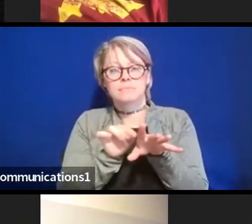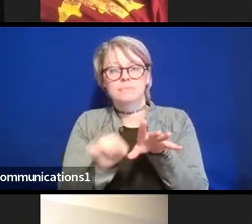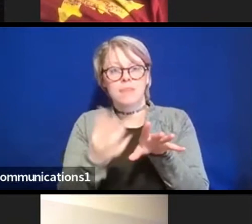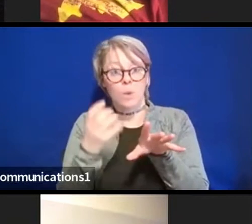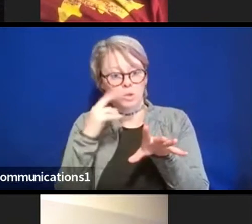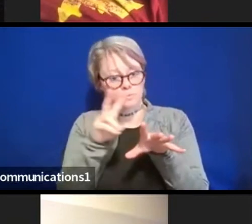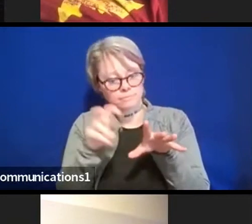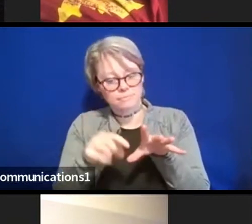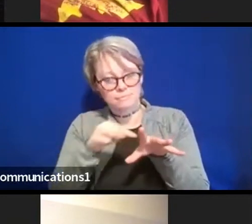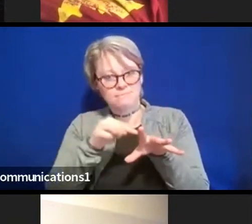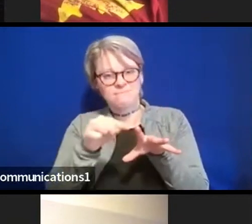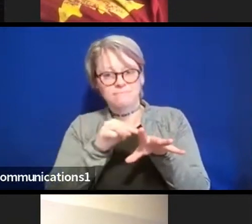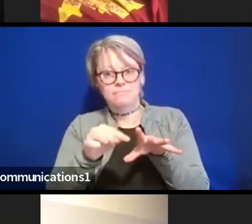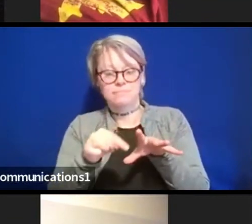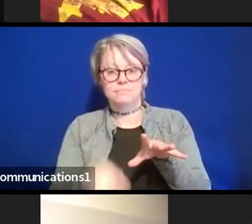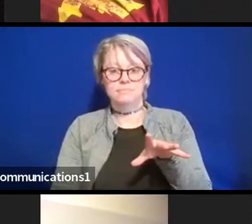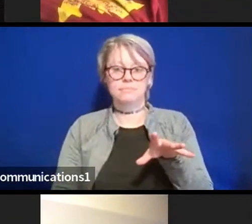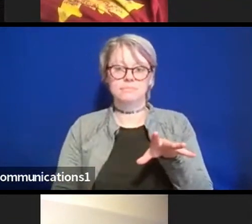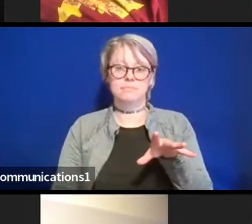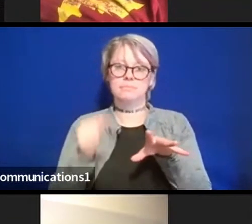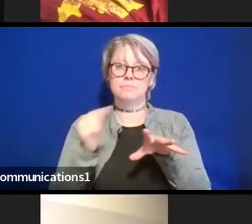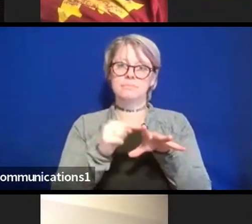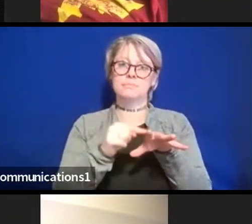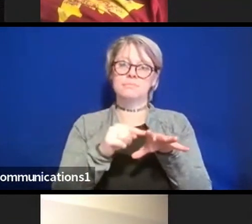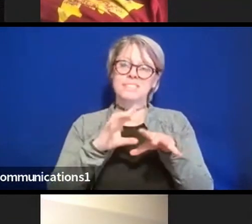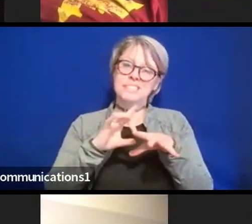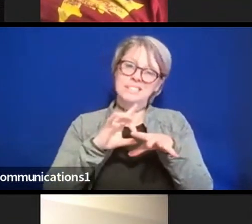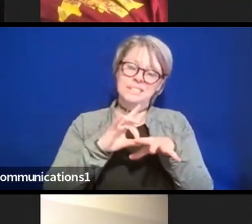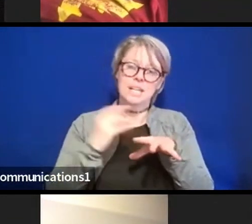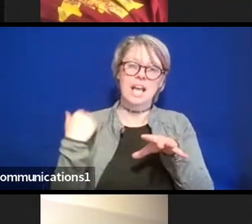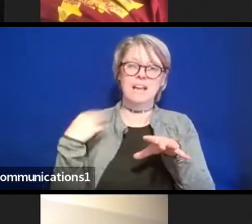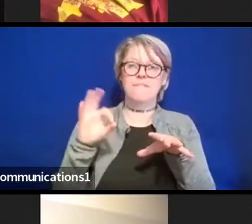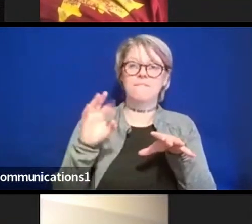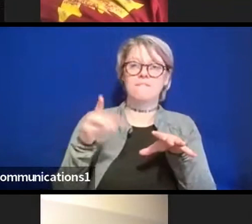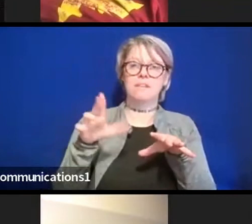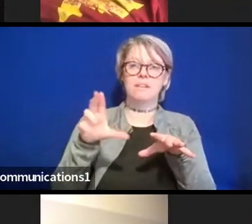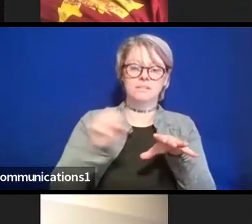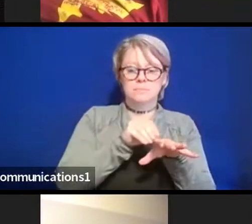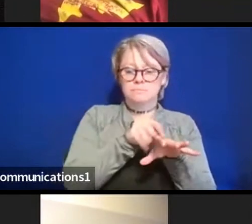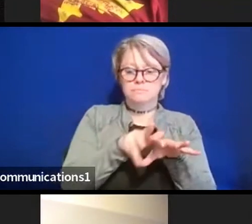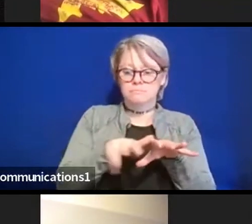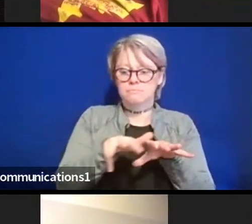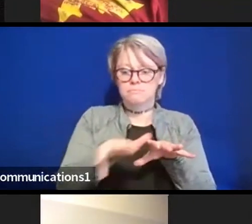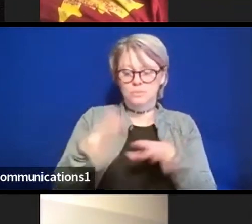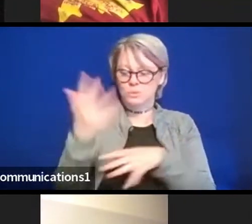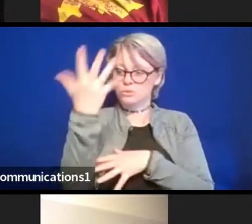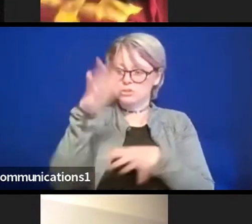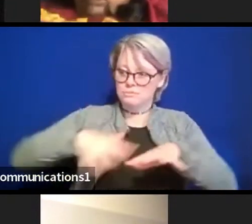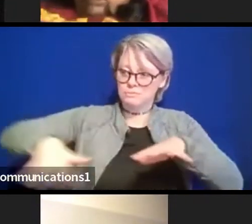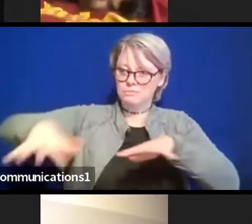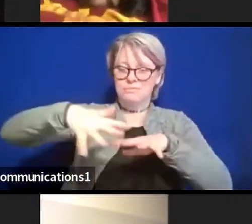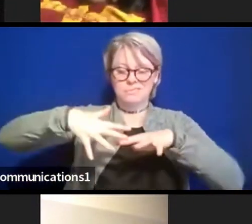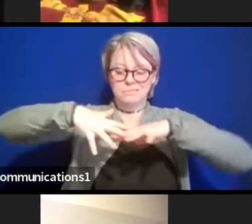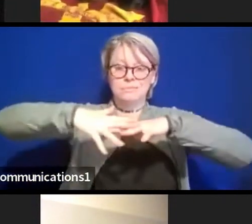to examine. From these roots, a fungal network laced out into the soil and around the roots of nearby trees. Without this